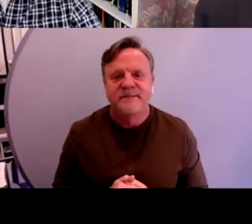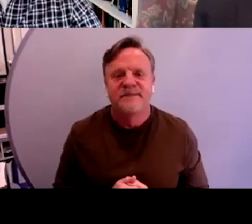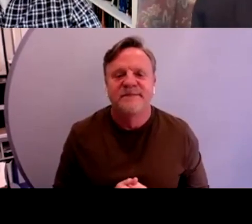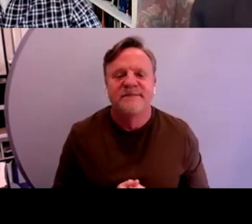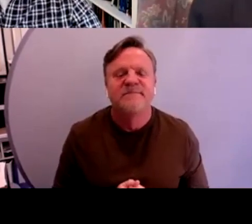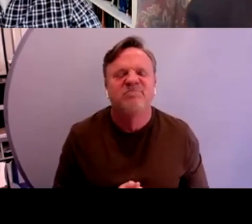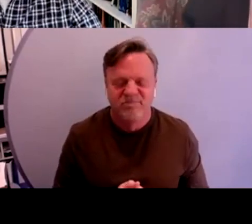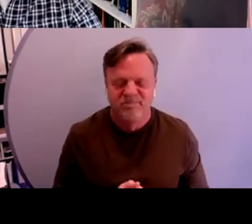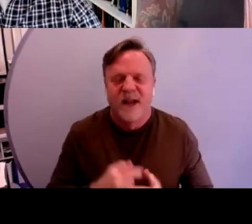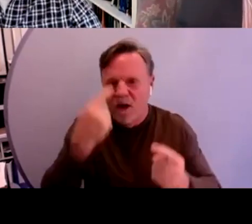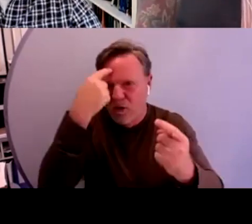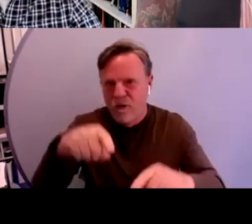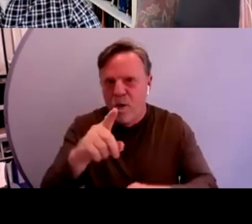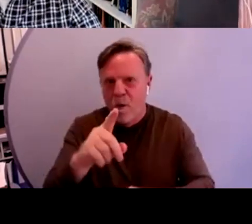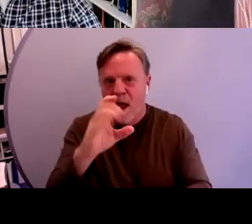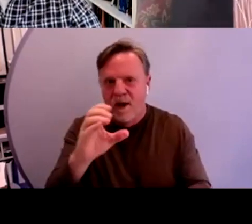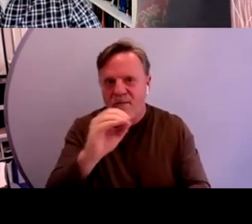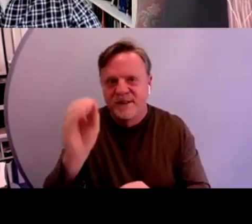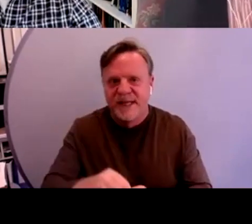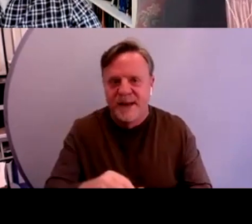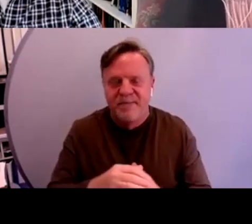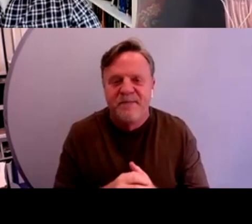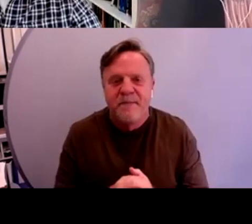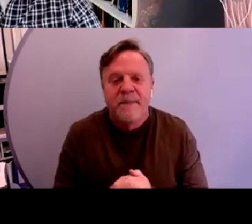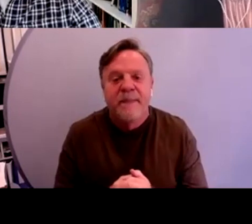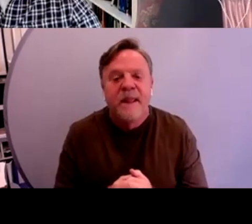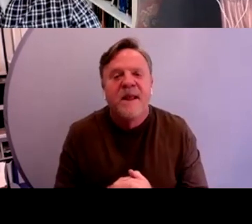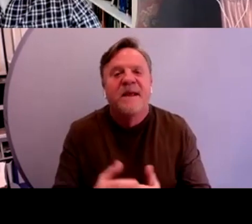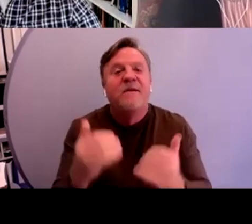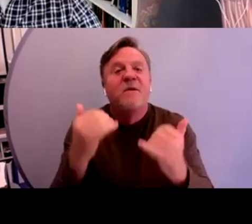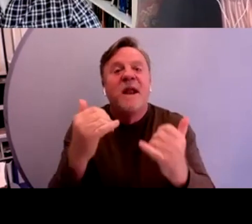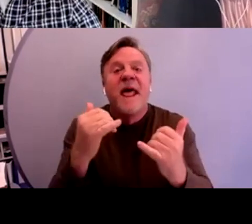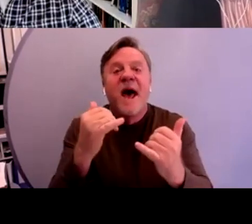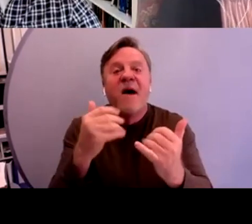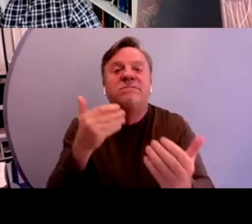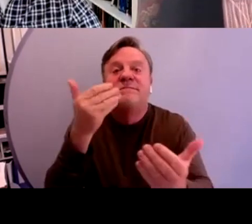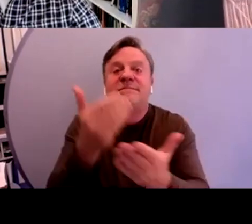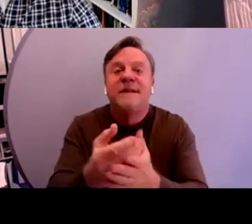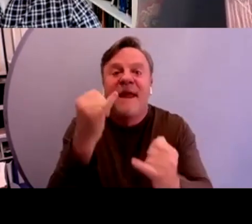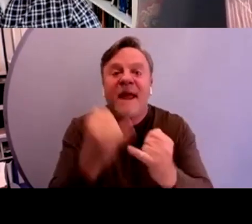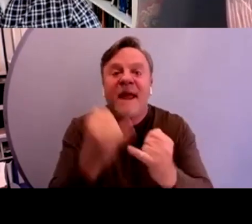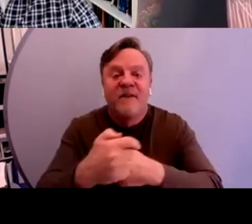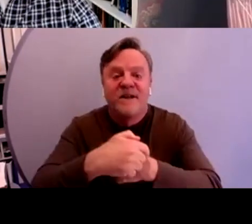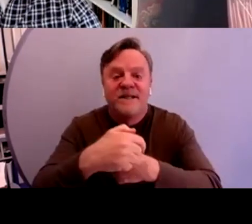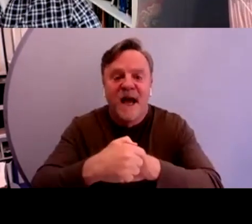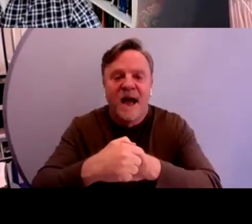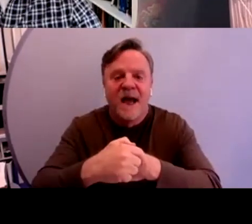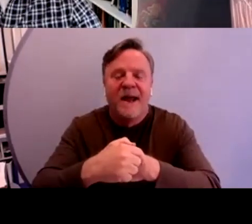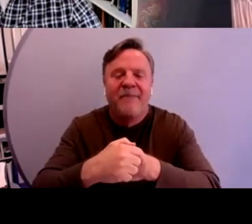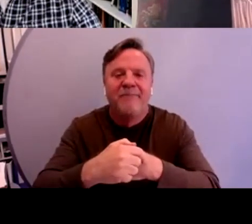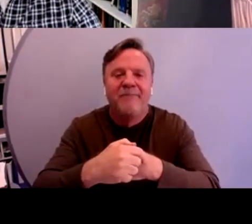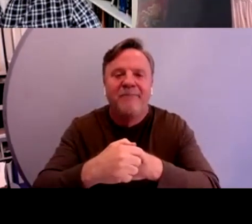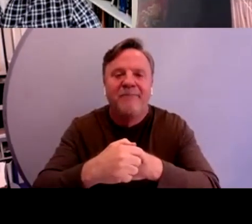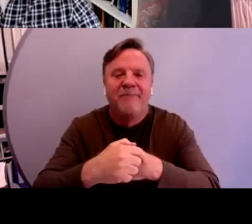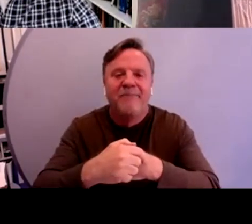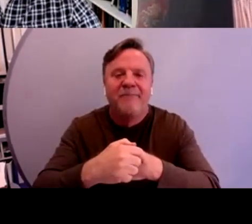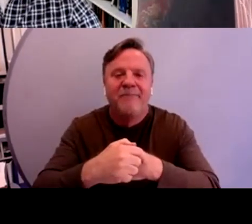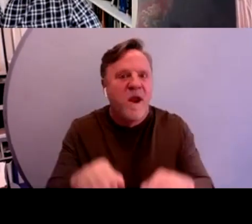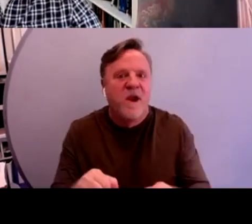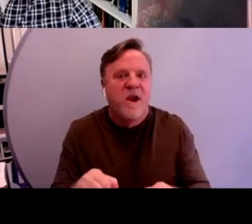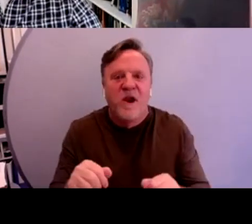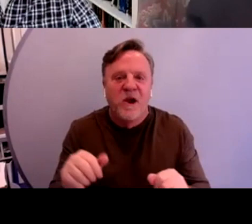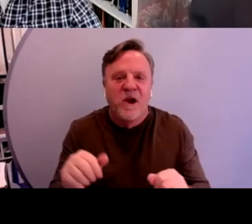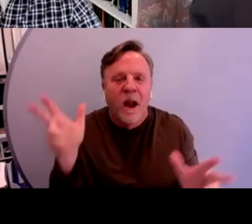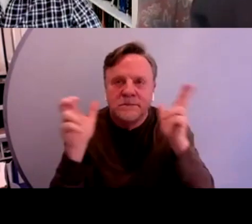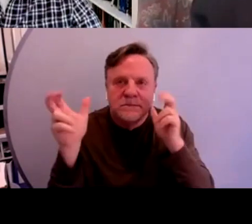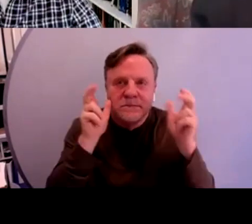100%. Absolutely. We have reached the end of our time together. We could listen for such